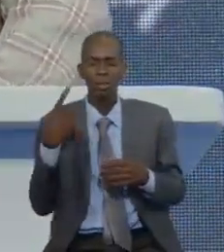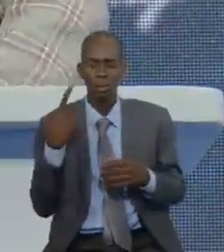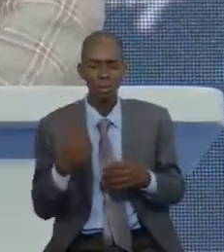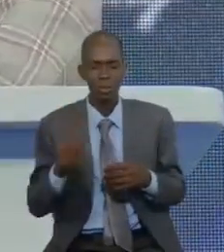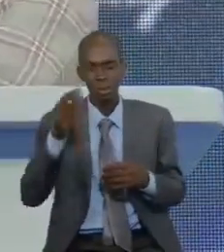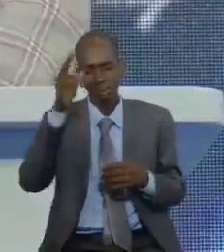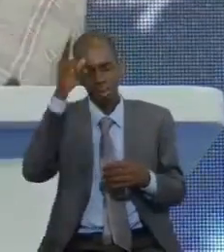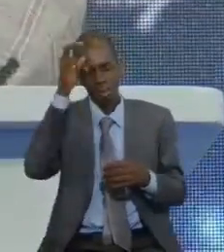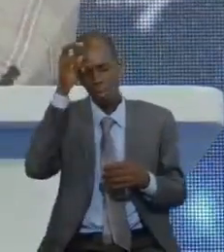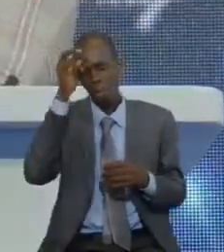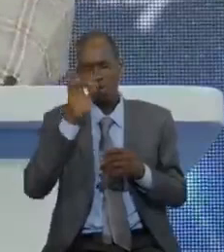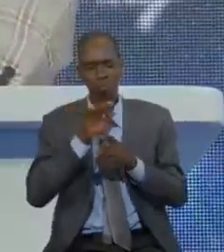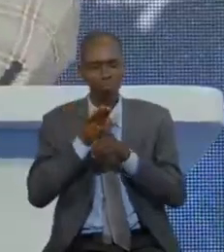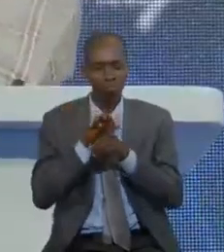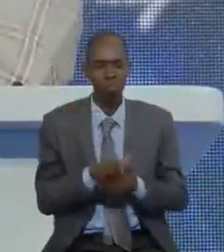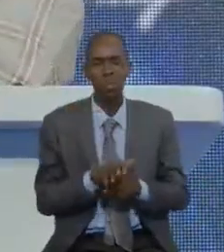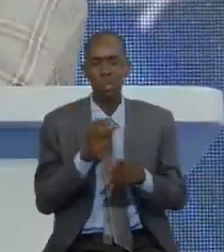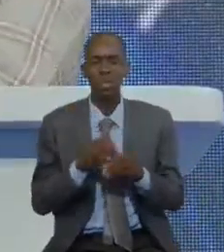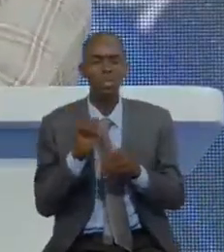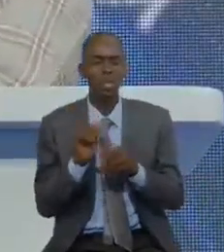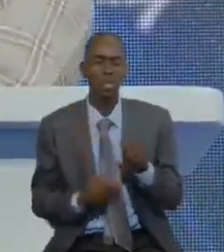demonic oppression in any life.